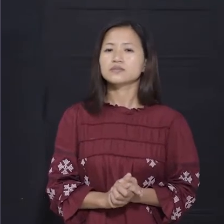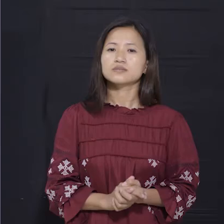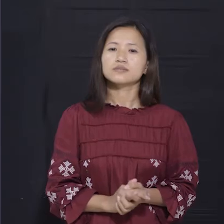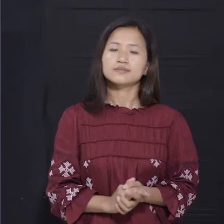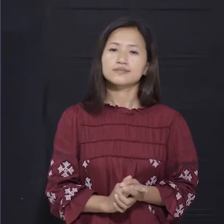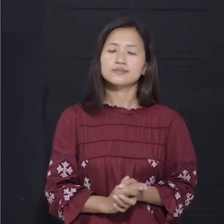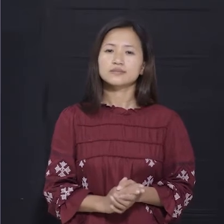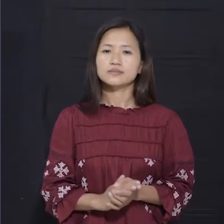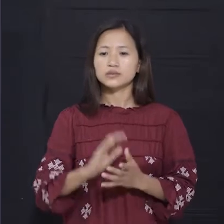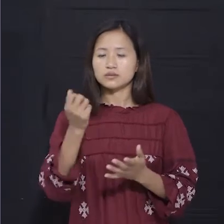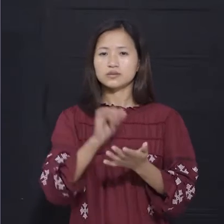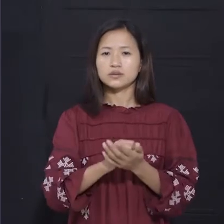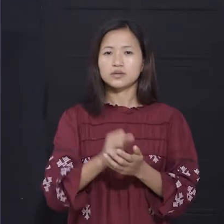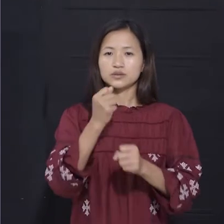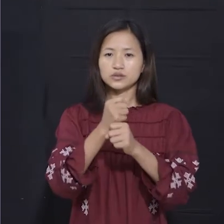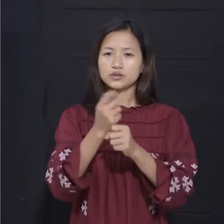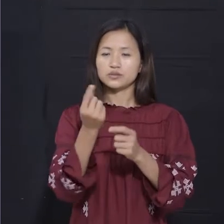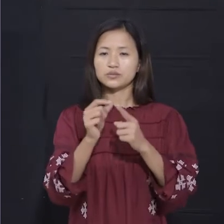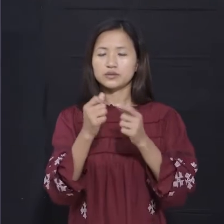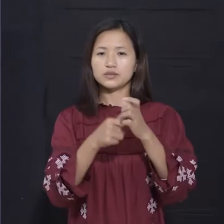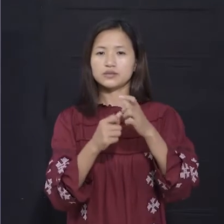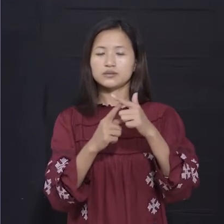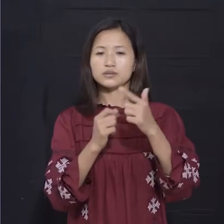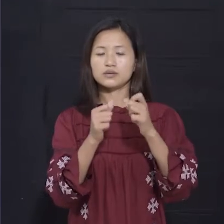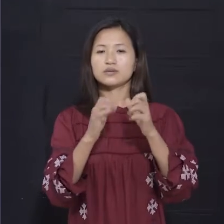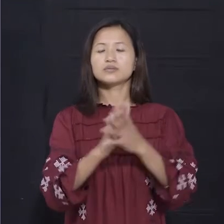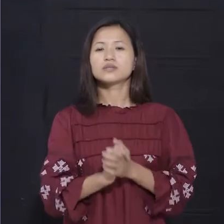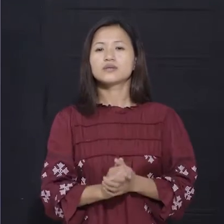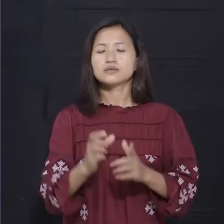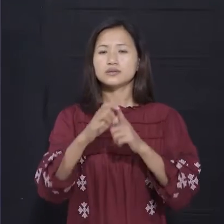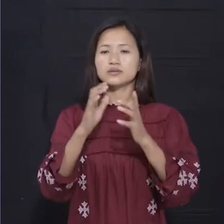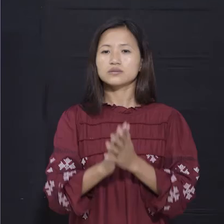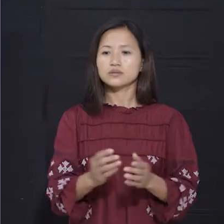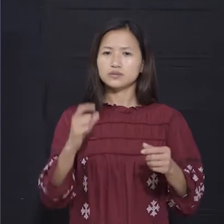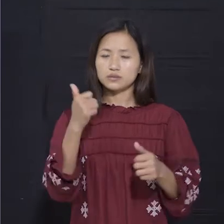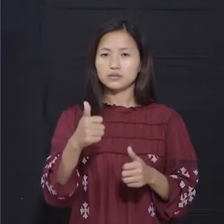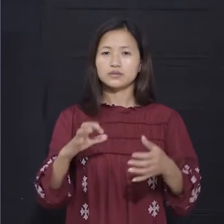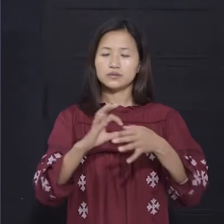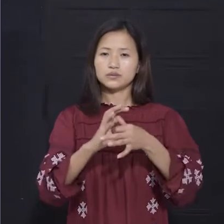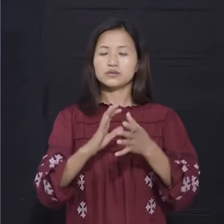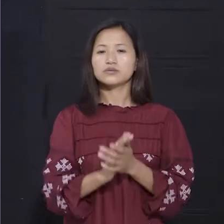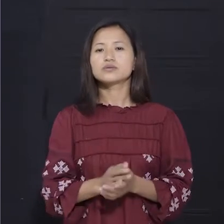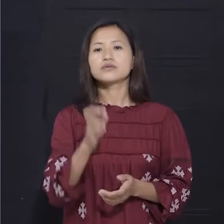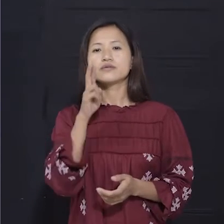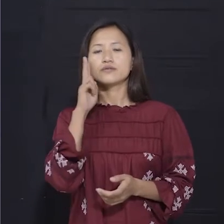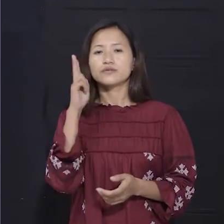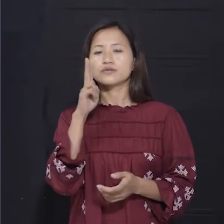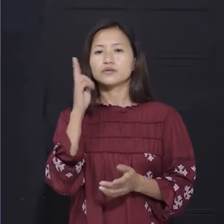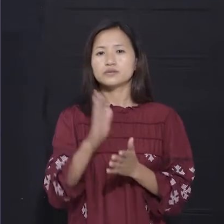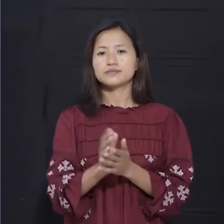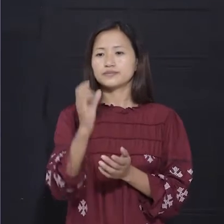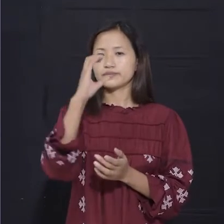not only that, but this Gupta dynasty, they also maintained a good relation with the foreign countries, especially with